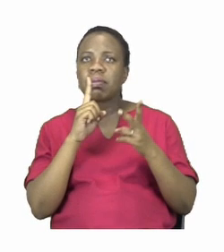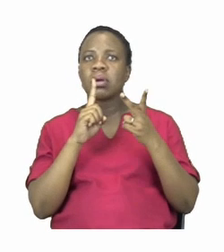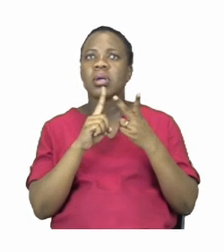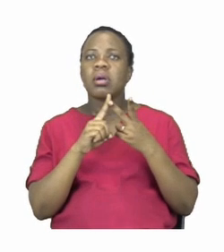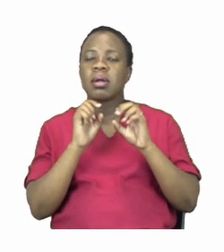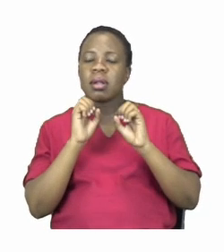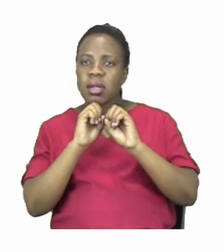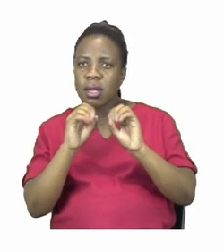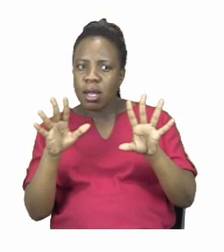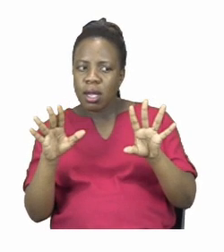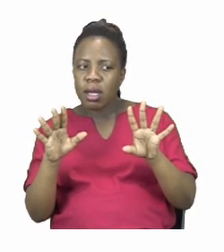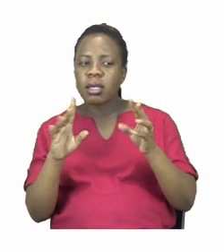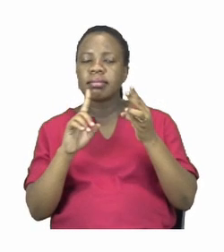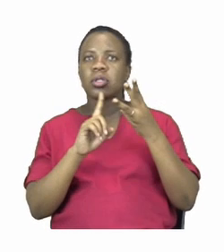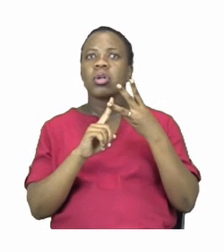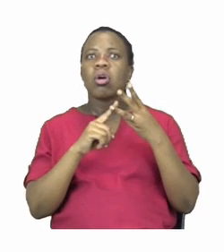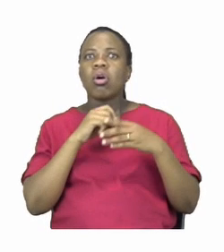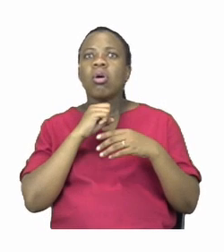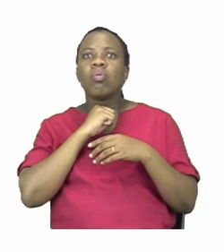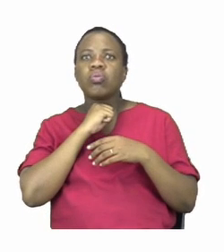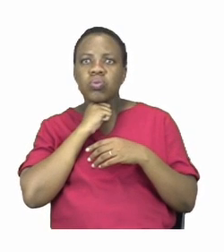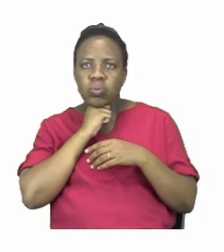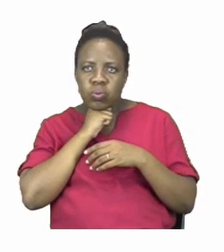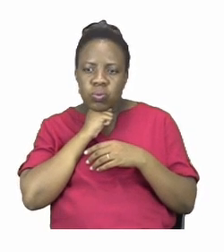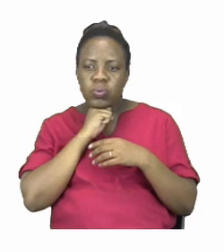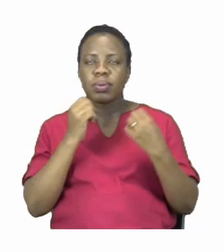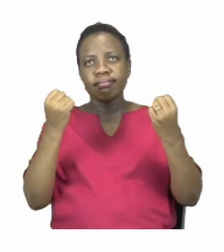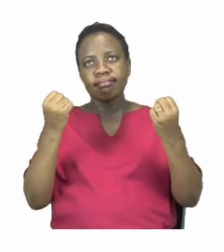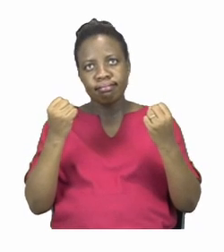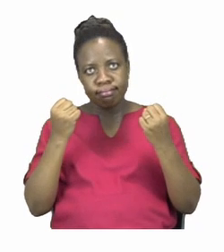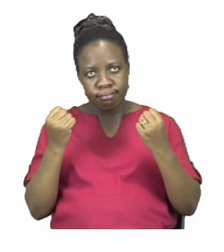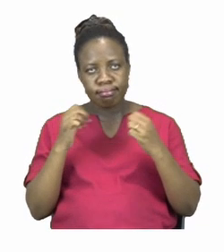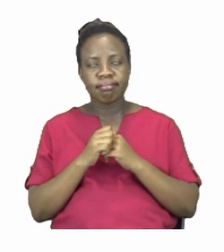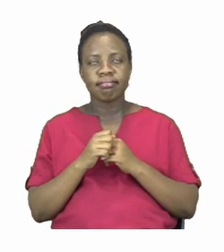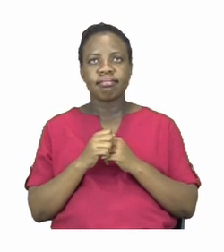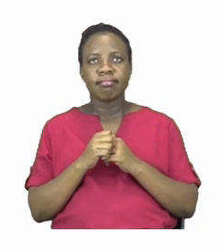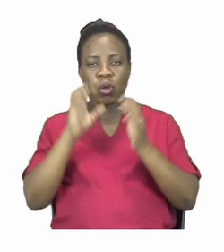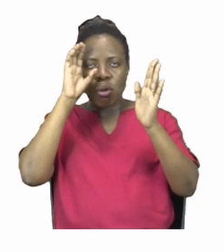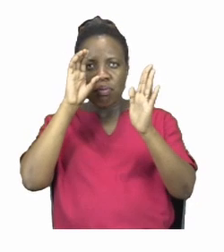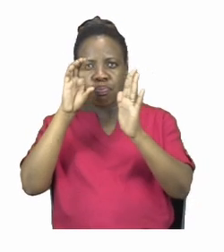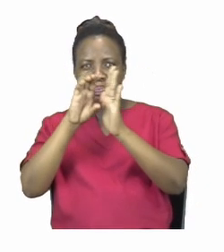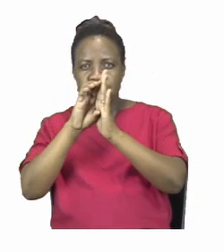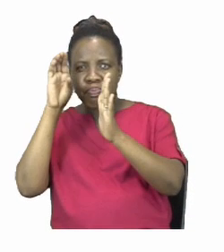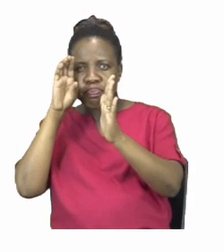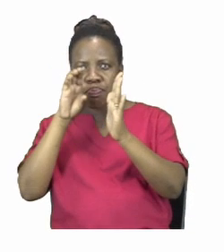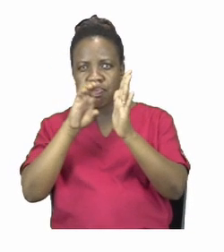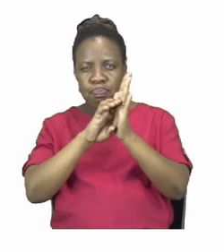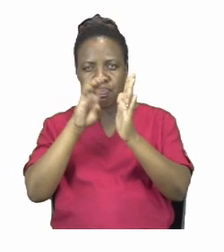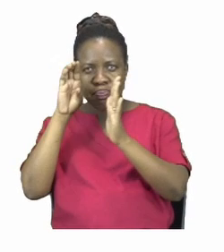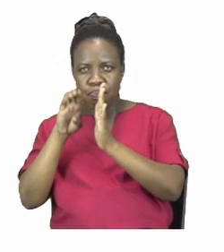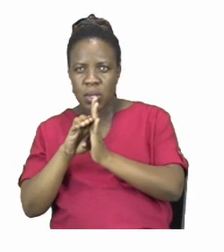you will see that here we also have some pictures of sources of light, heat,